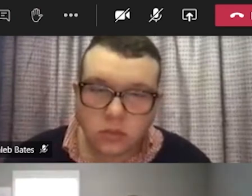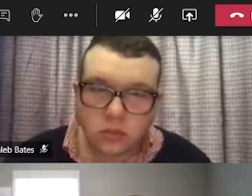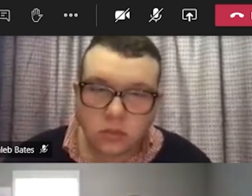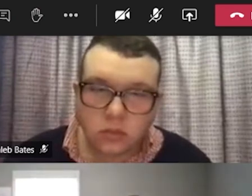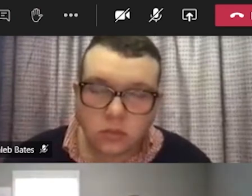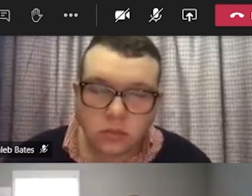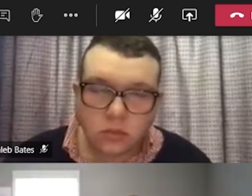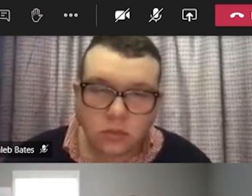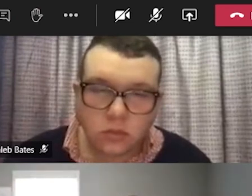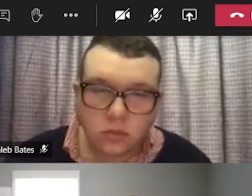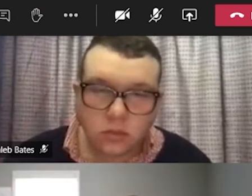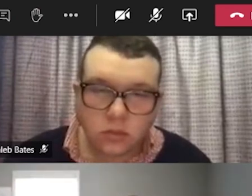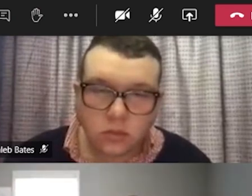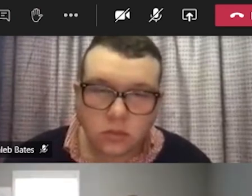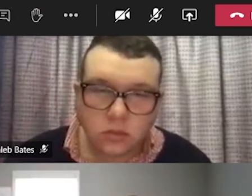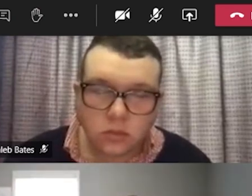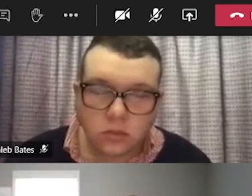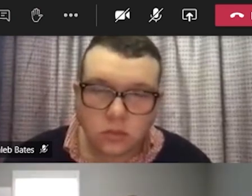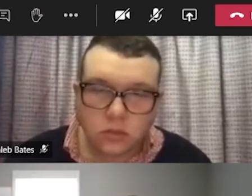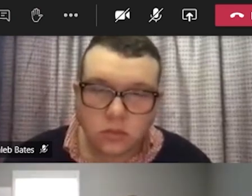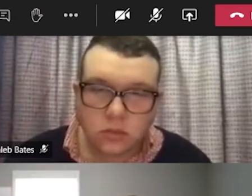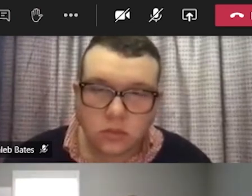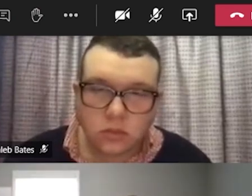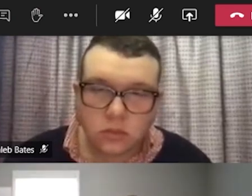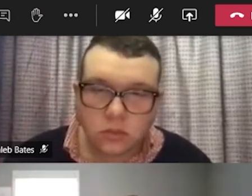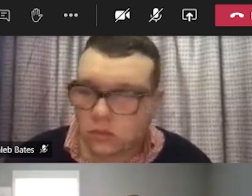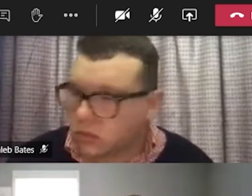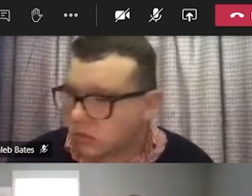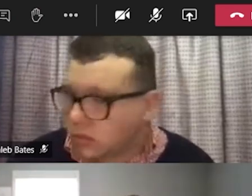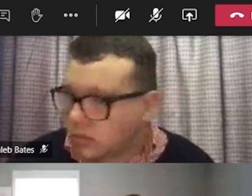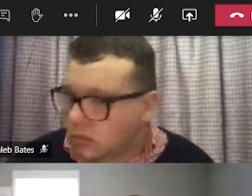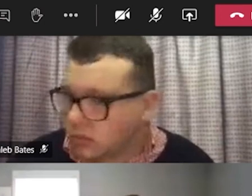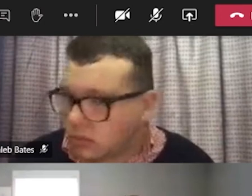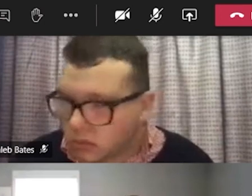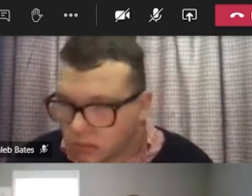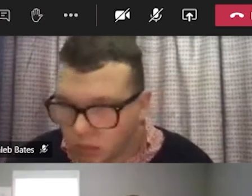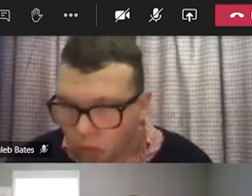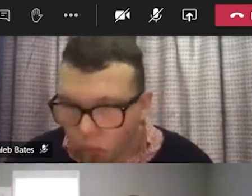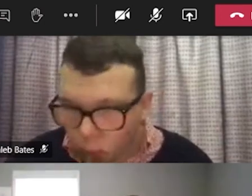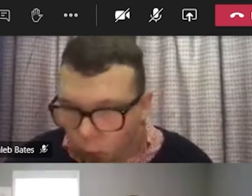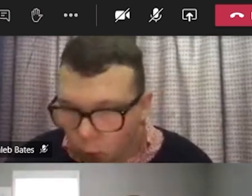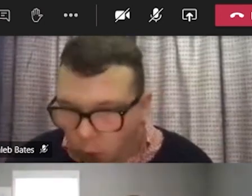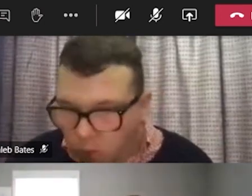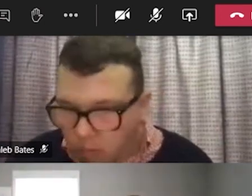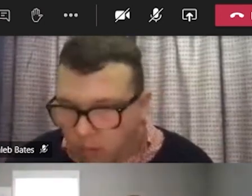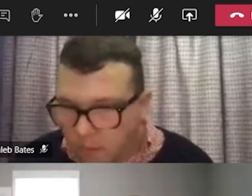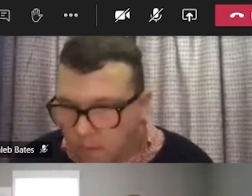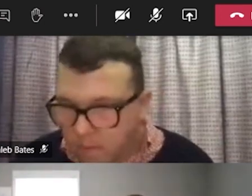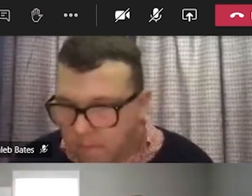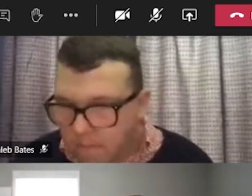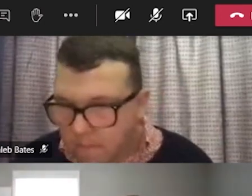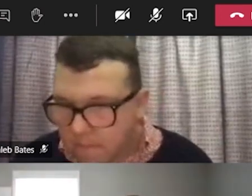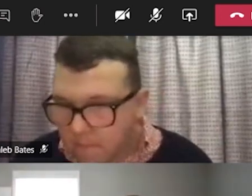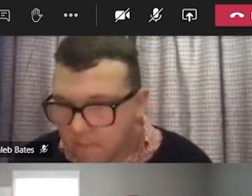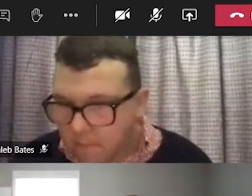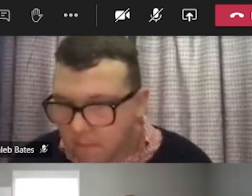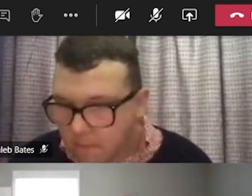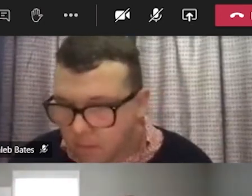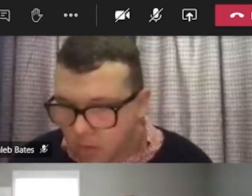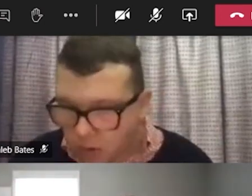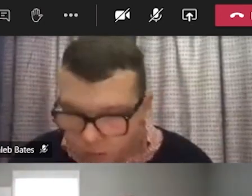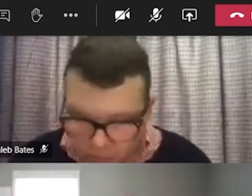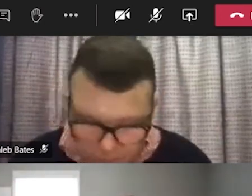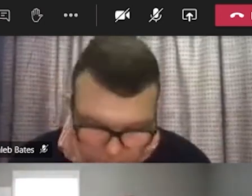those resources and stuff. And I think there might be like a point where once we make those, we don't always, I guess, follow through with